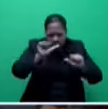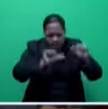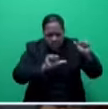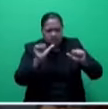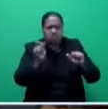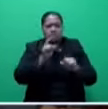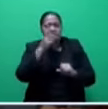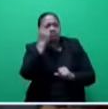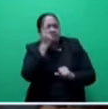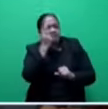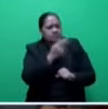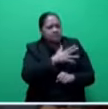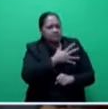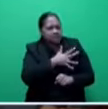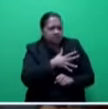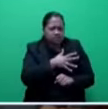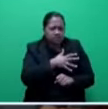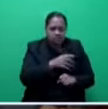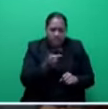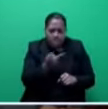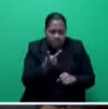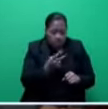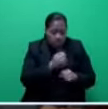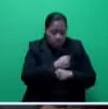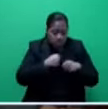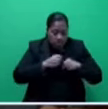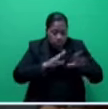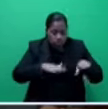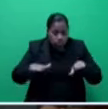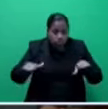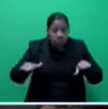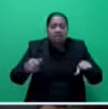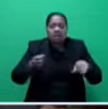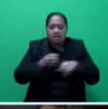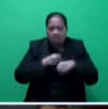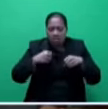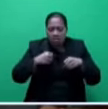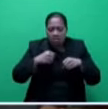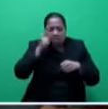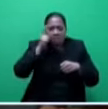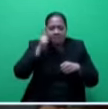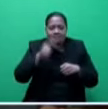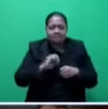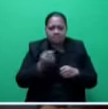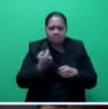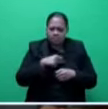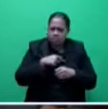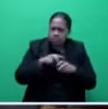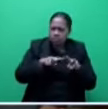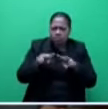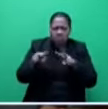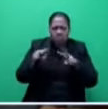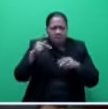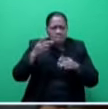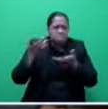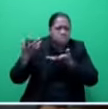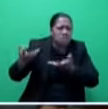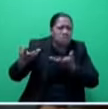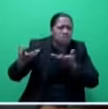risks and fears both to our children and our teachers. We considered the immense financial burdens on parents and